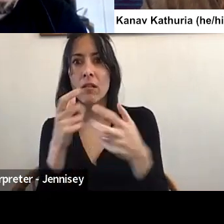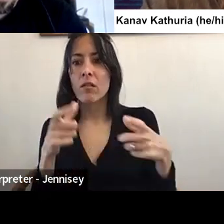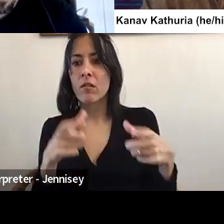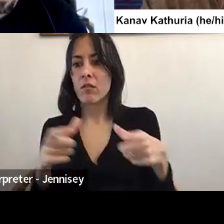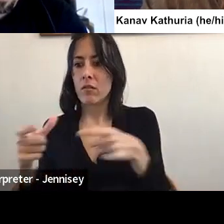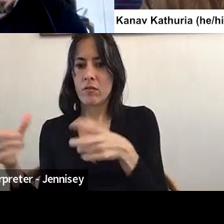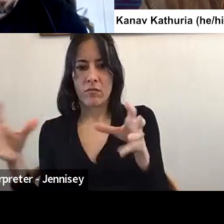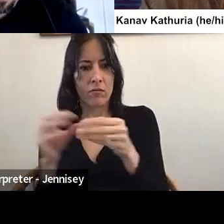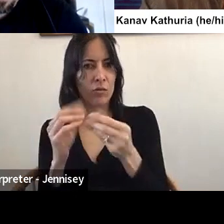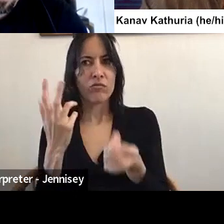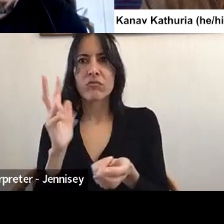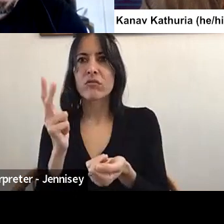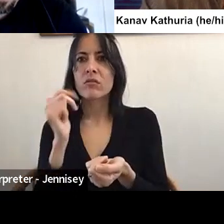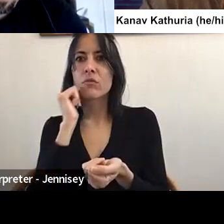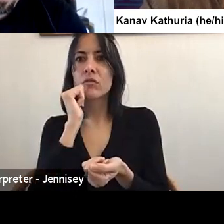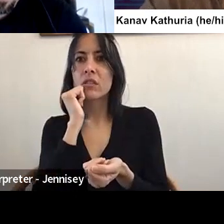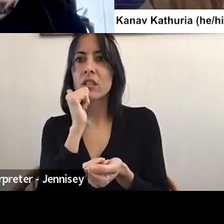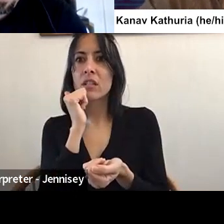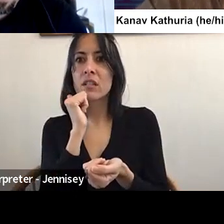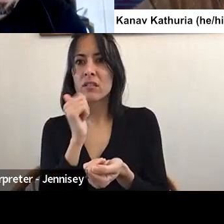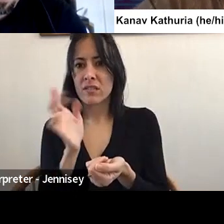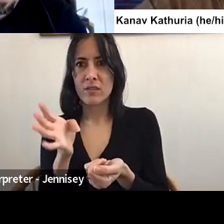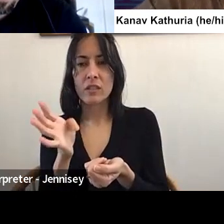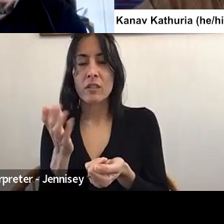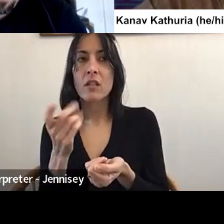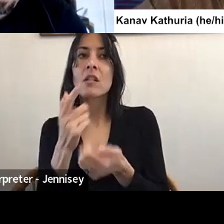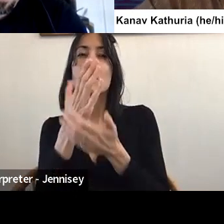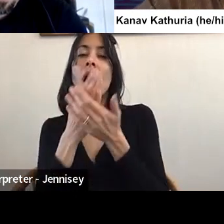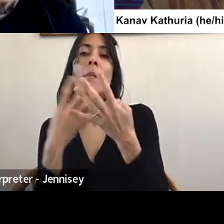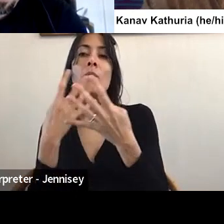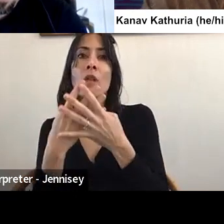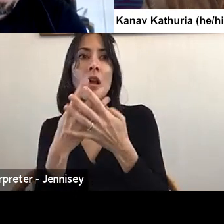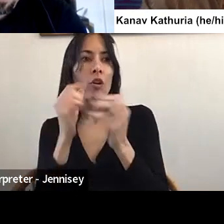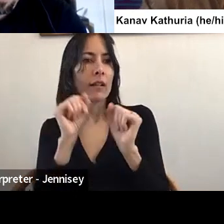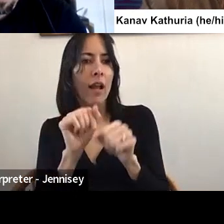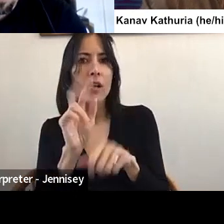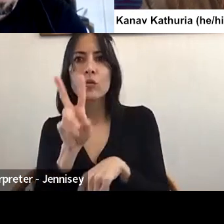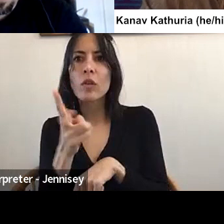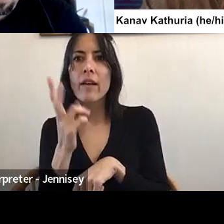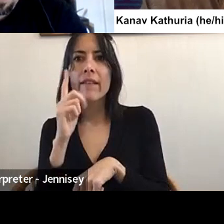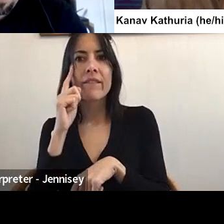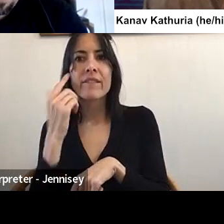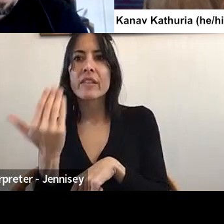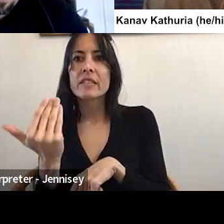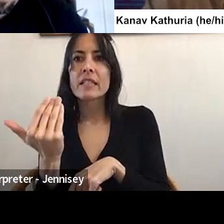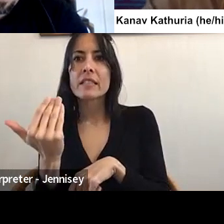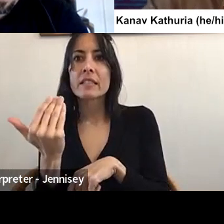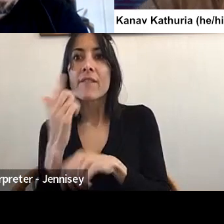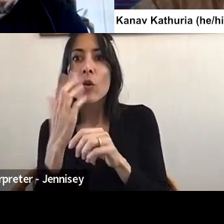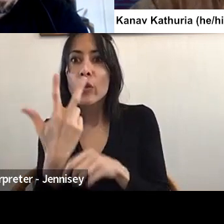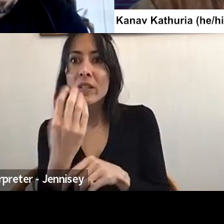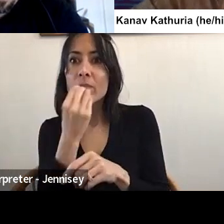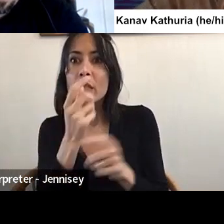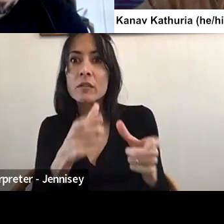lowest per day cost in some prisons was $2.15, which goes down to just cents per meal. So the quality